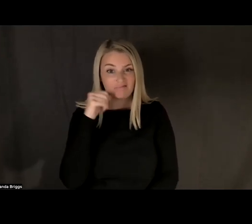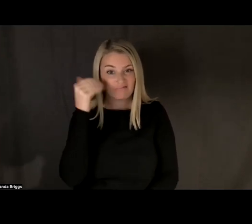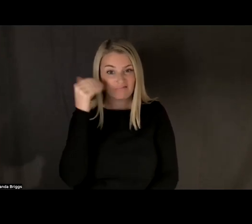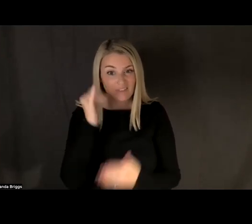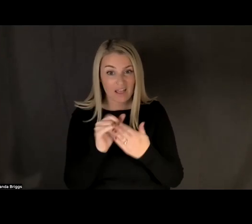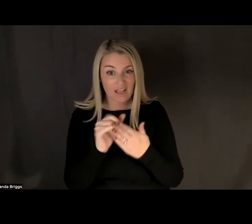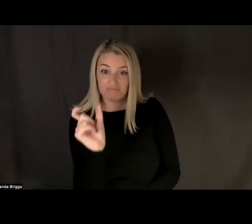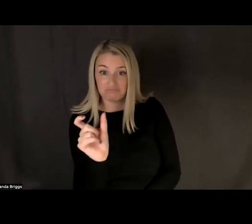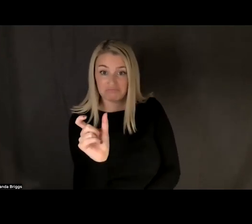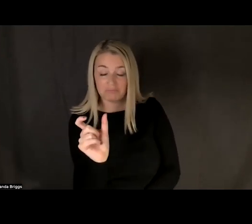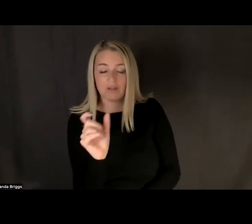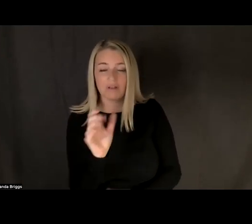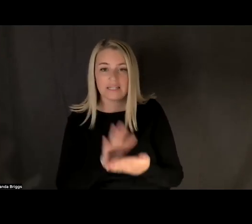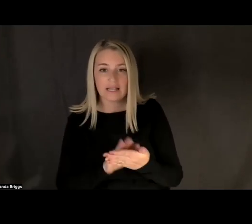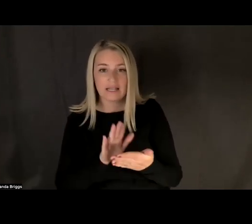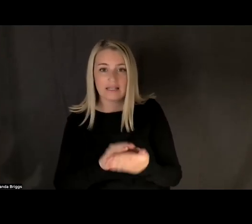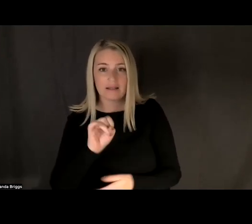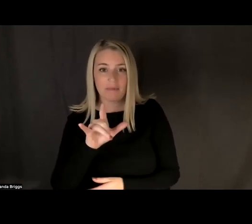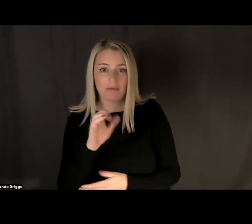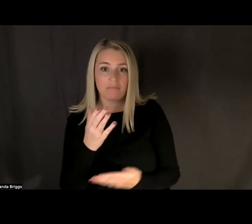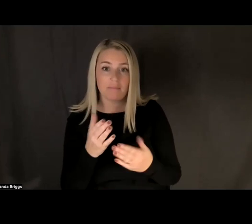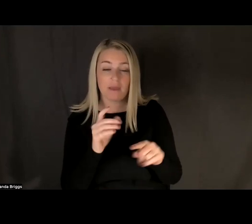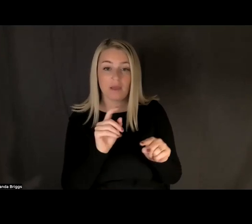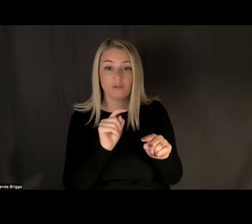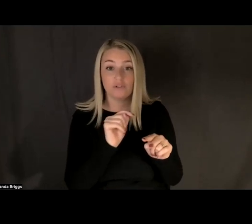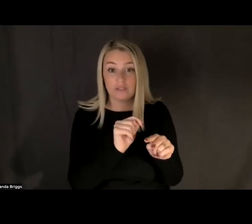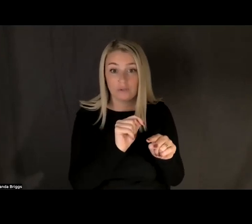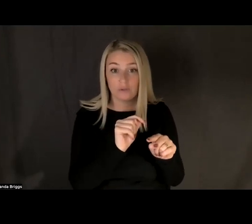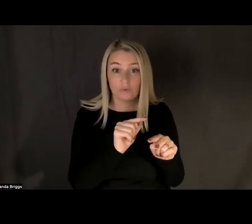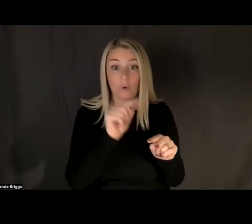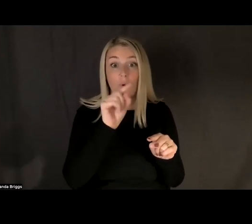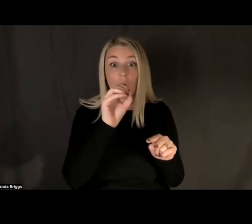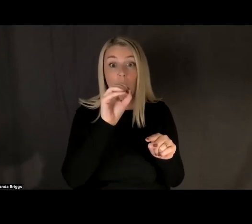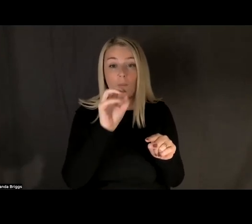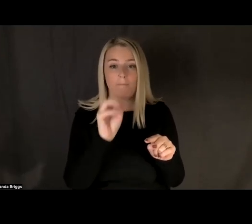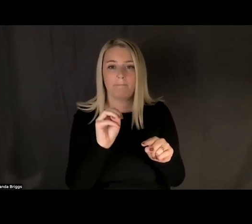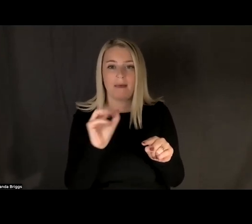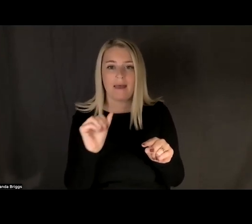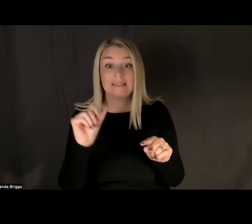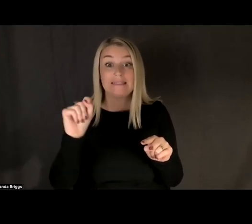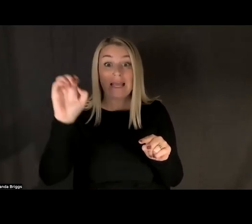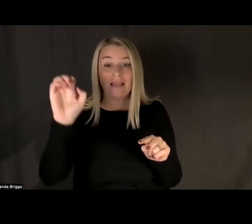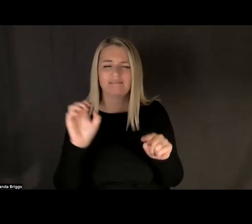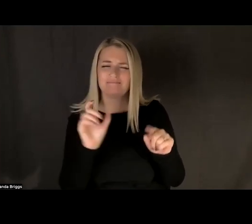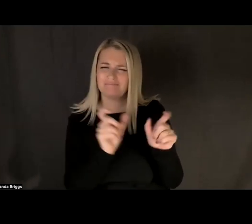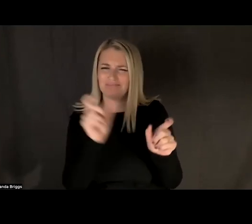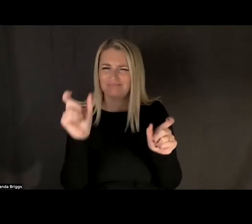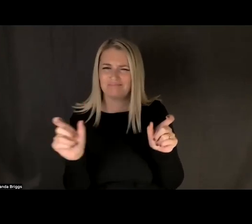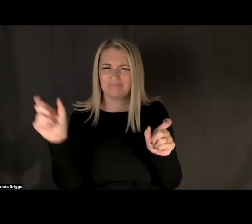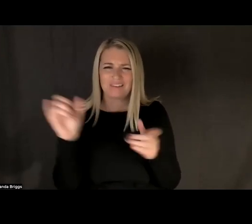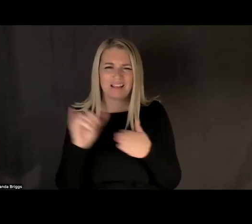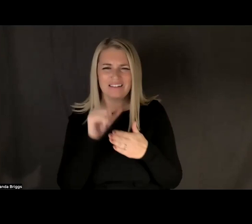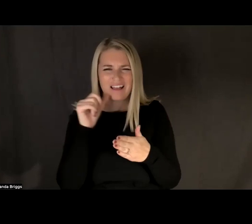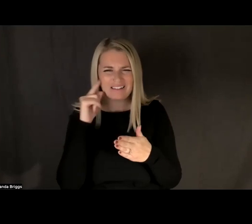tom ate and wouldn't know tom ate. That's not a word. It doesn't sound like a word. If they come from English, they would say,